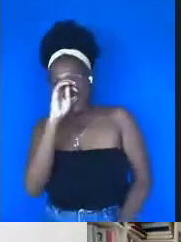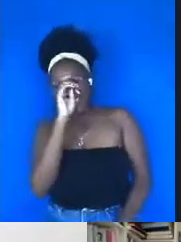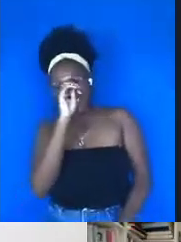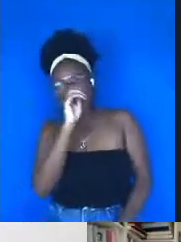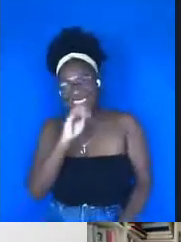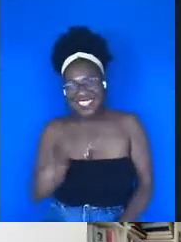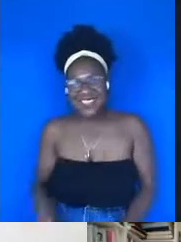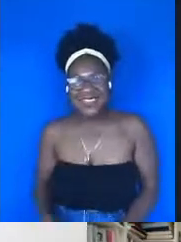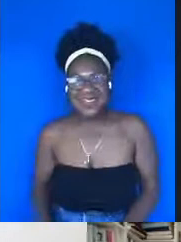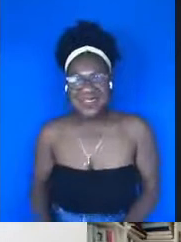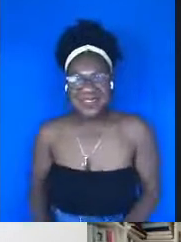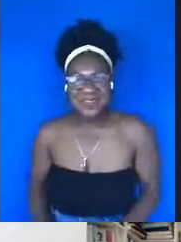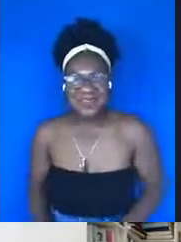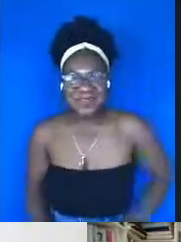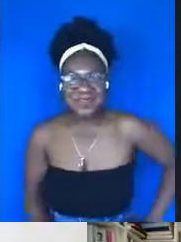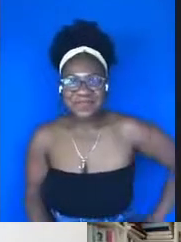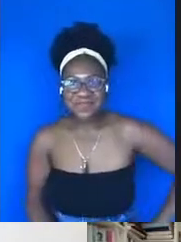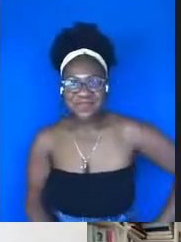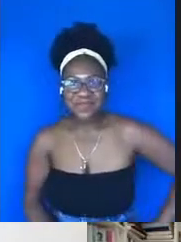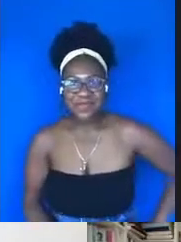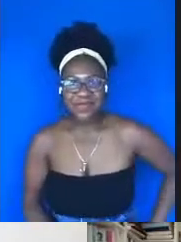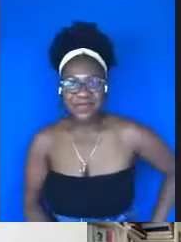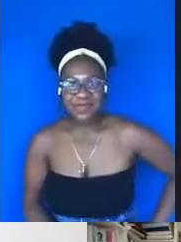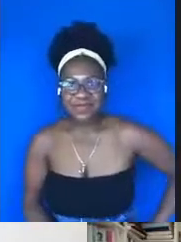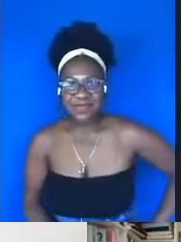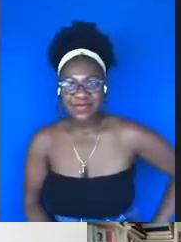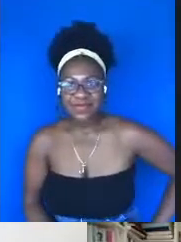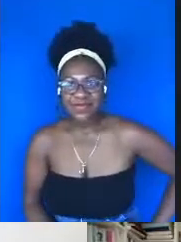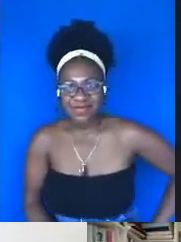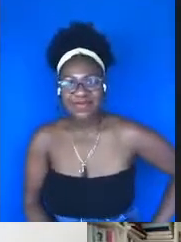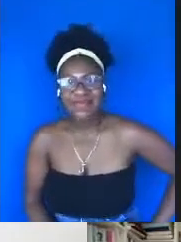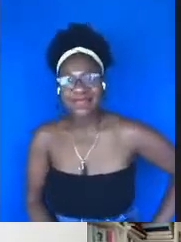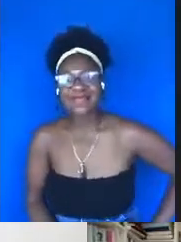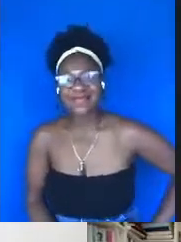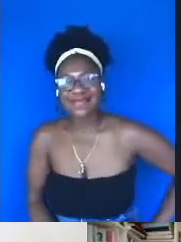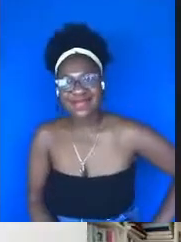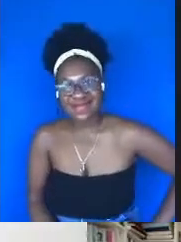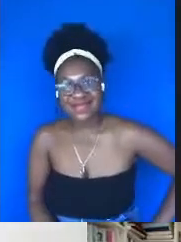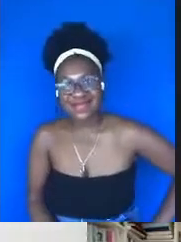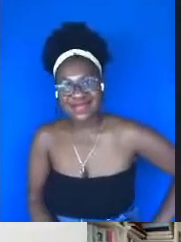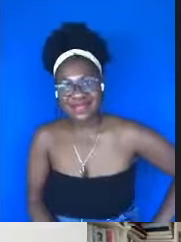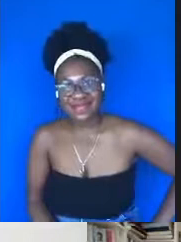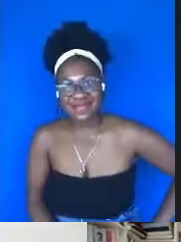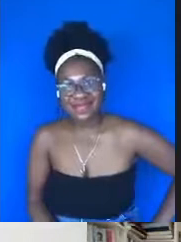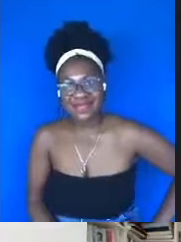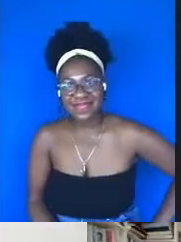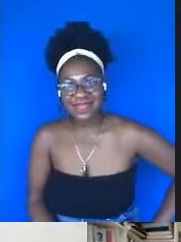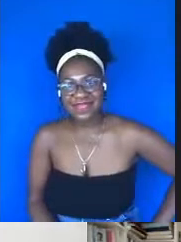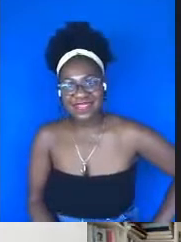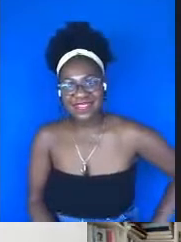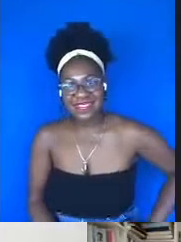Go with whichever one. Oh, no. Okay. Until Hecate. Oh, no, I think does not sound